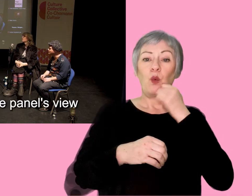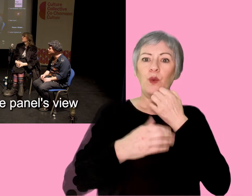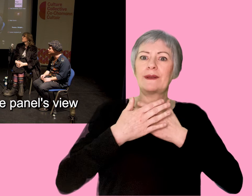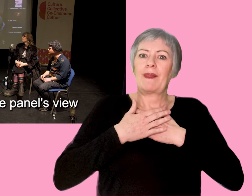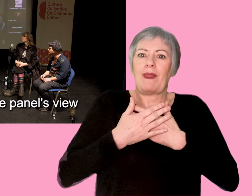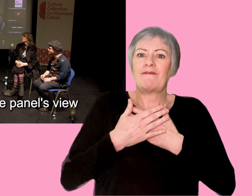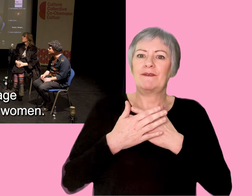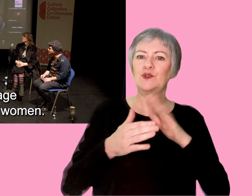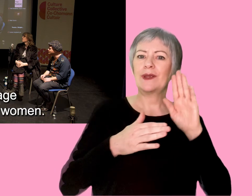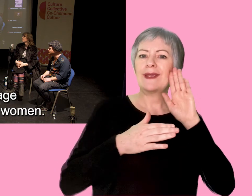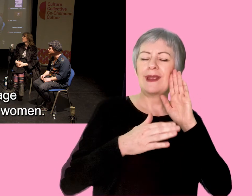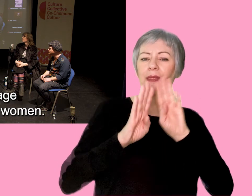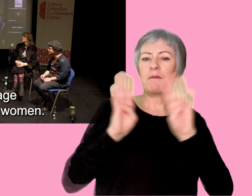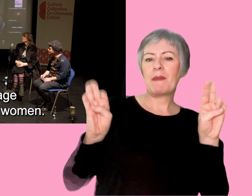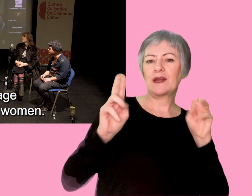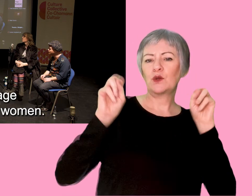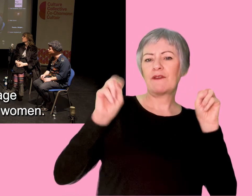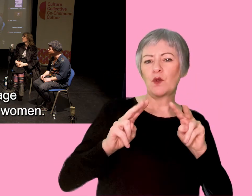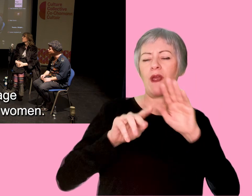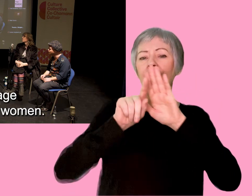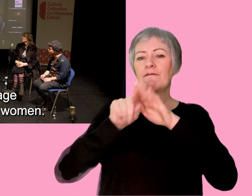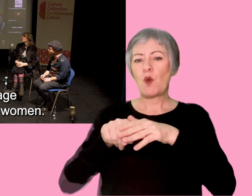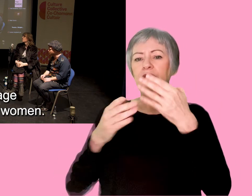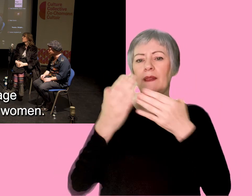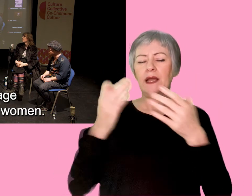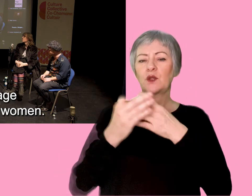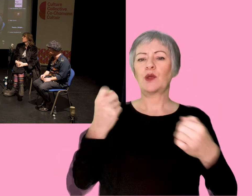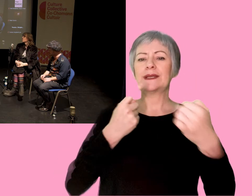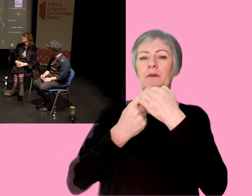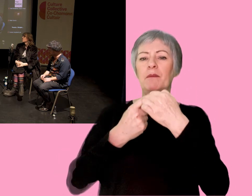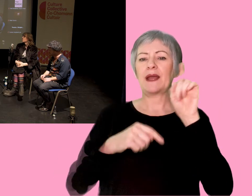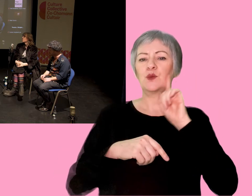to hear the panel's view on forcing language and how that impacts women.